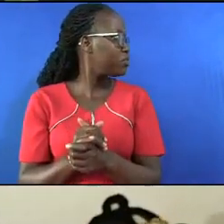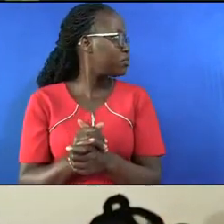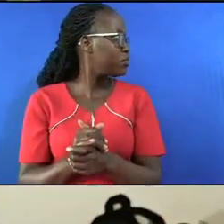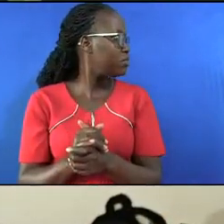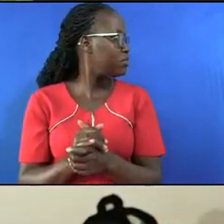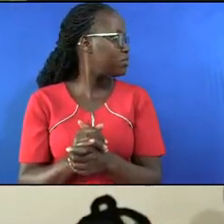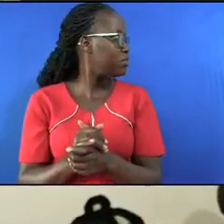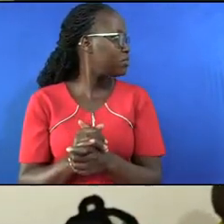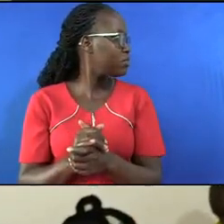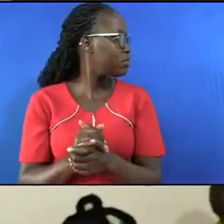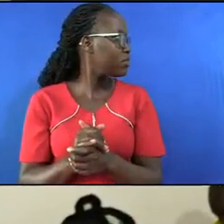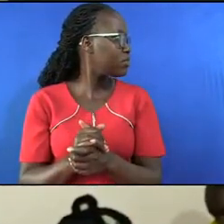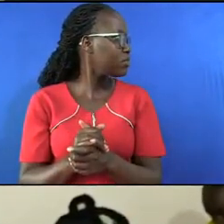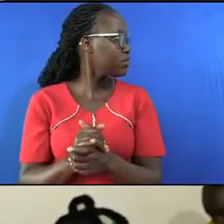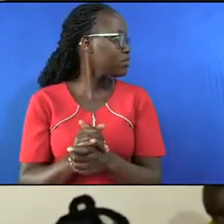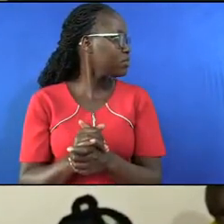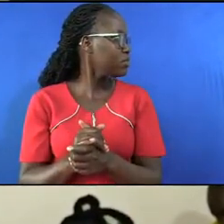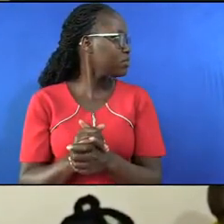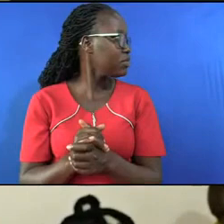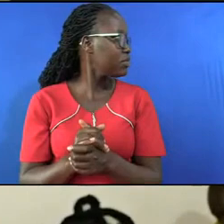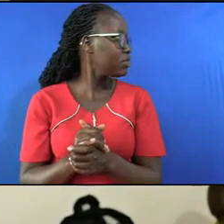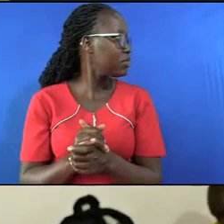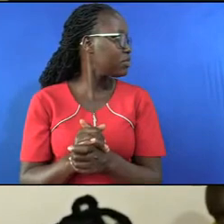I cannot hear you.